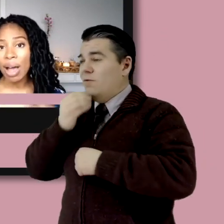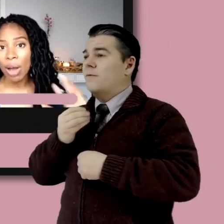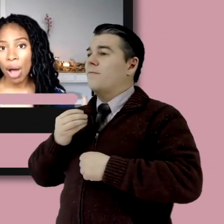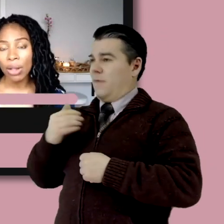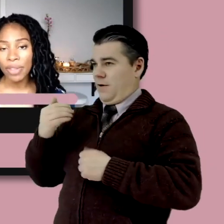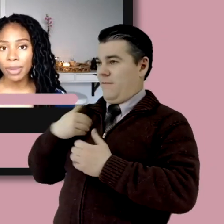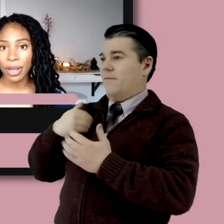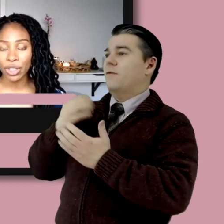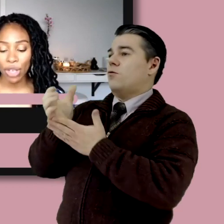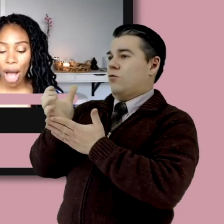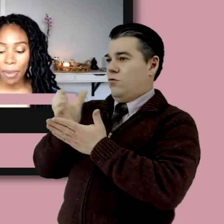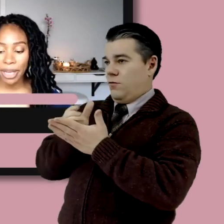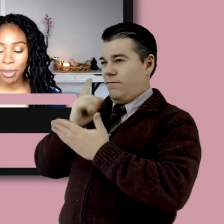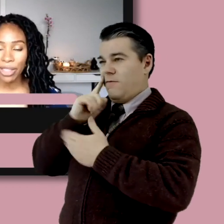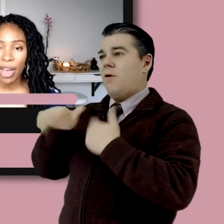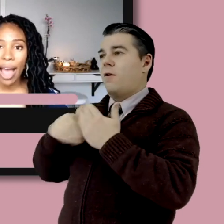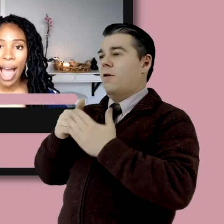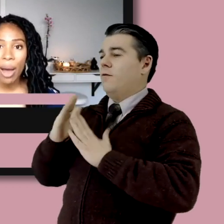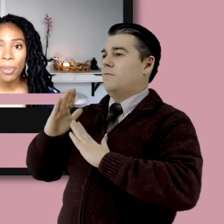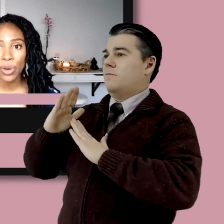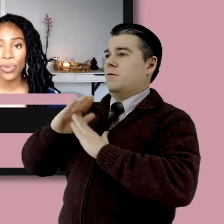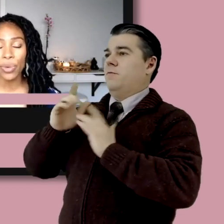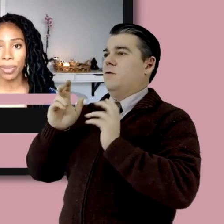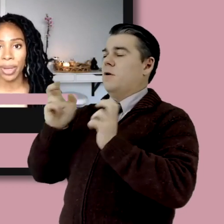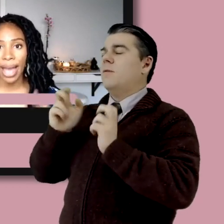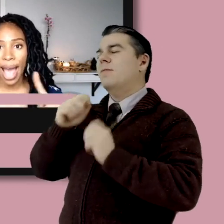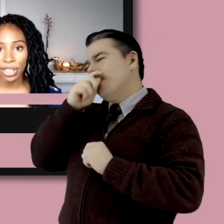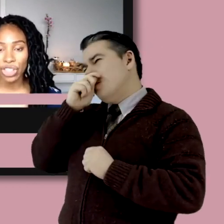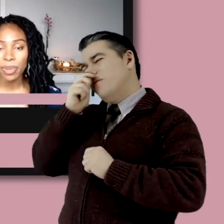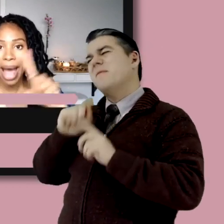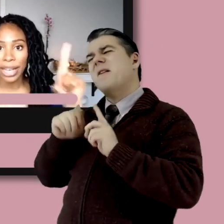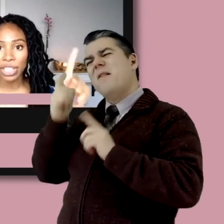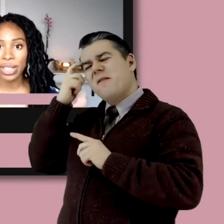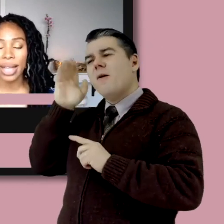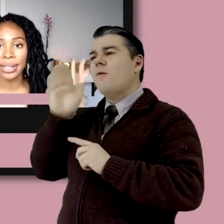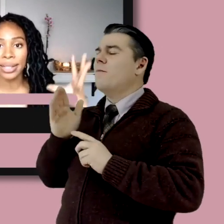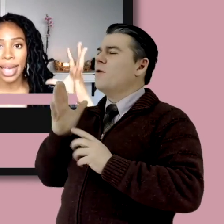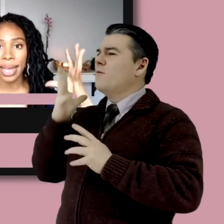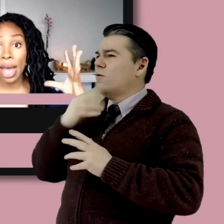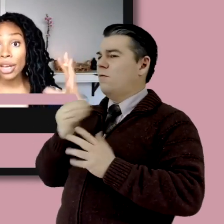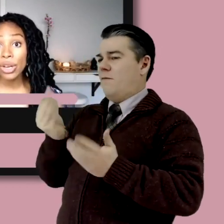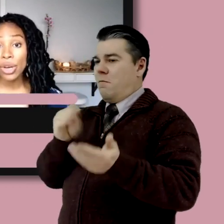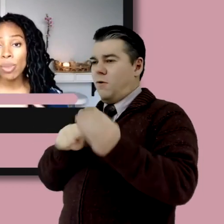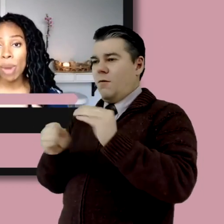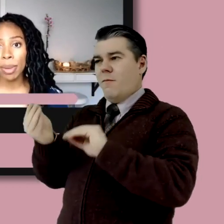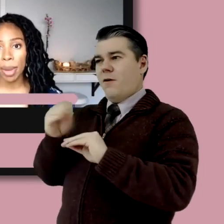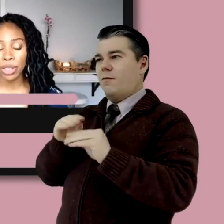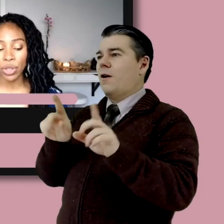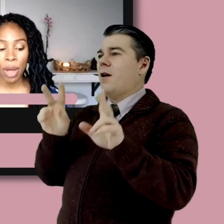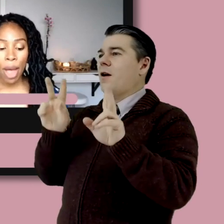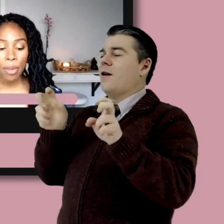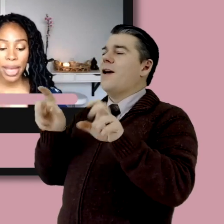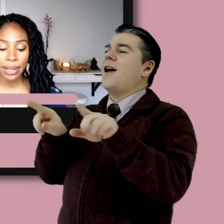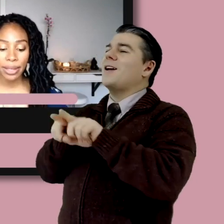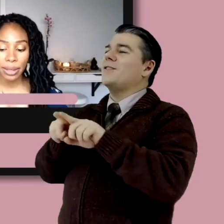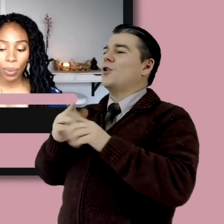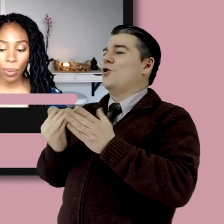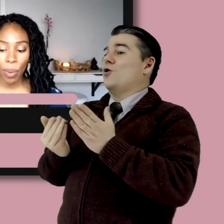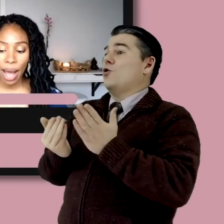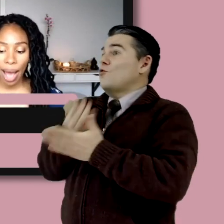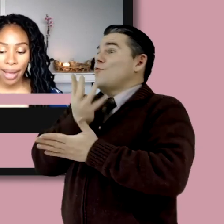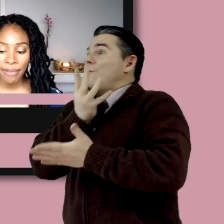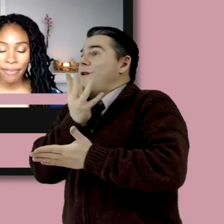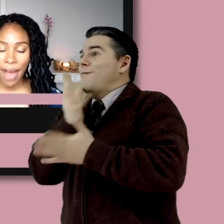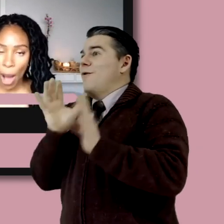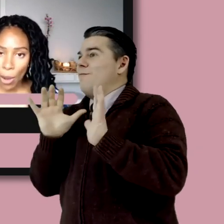courses on all of these major topics, but I thought, how beautiful would it be to actually just package this as a new mama bundle? Because